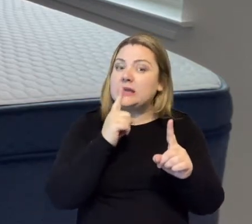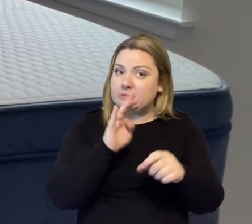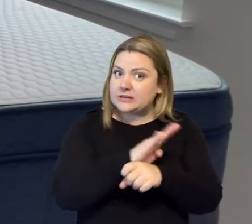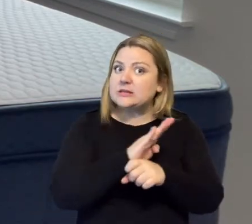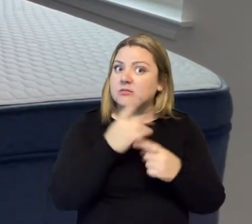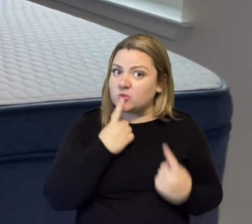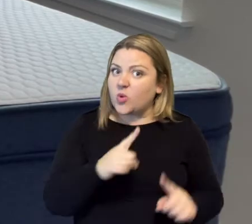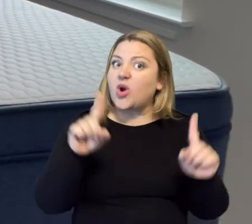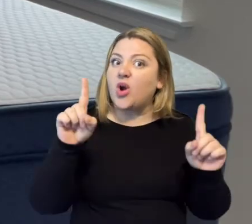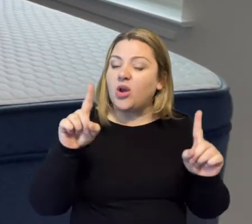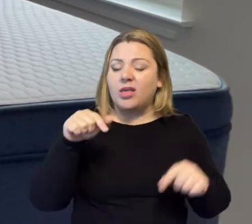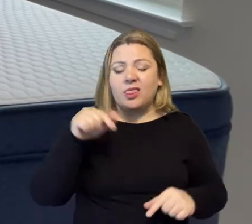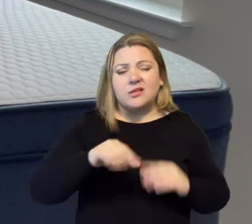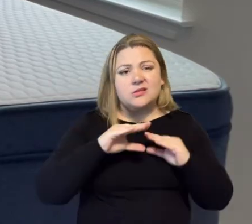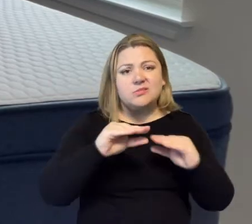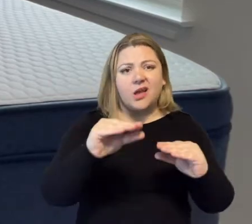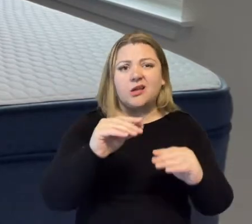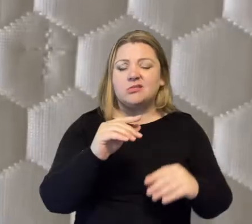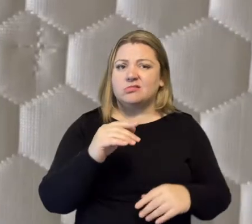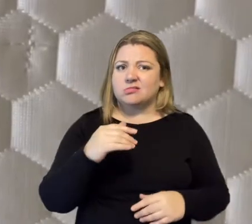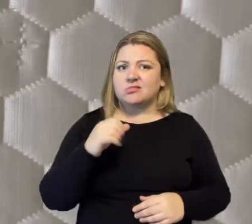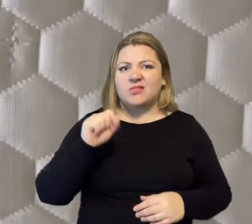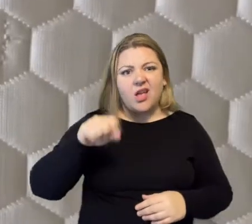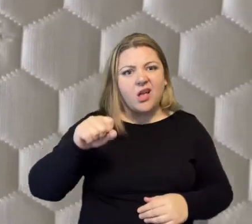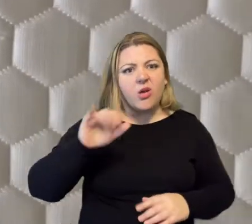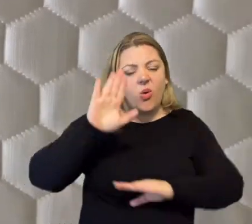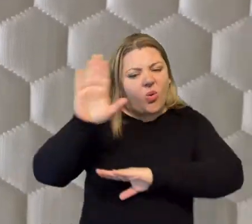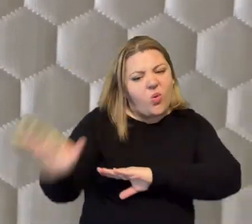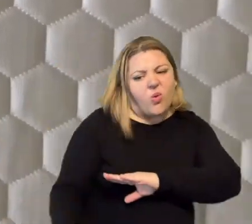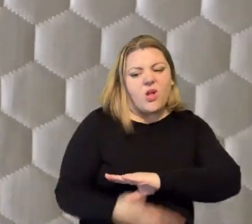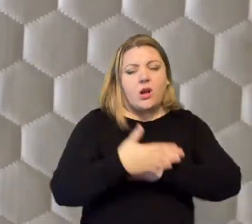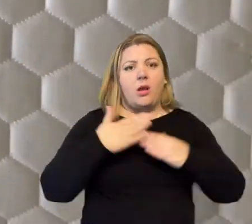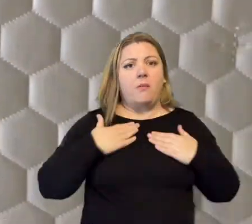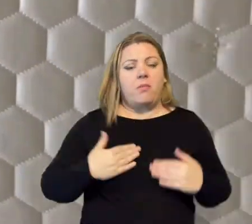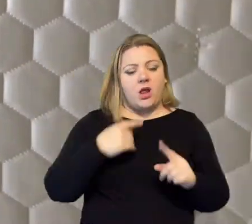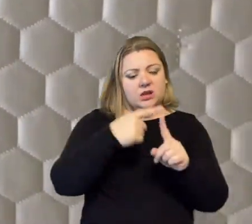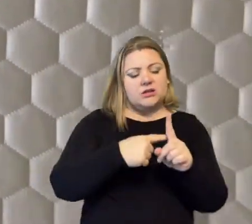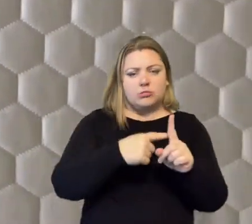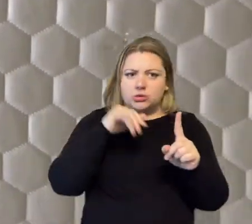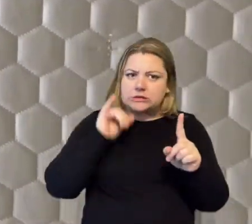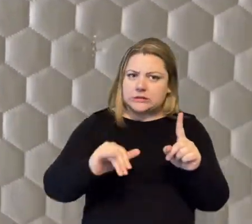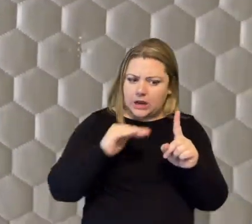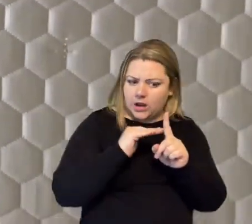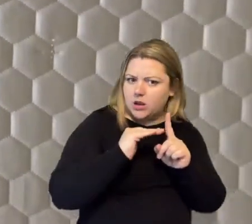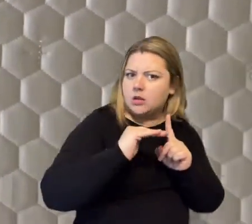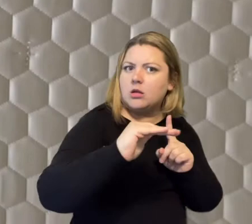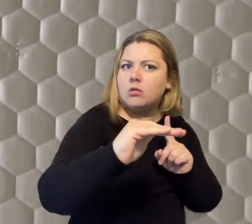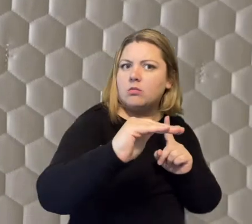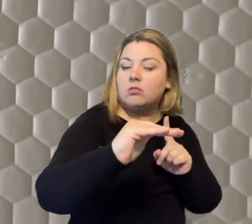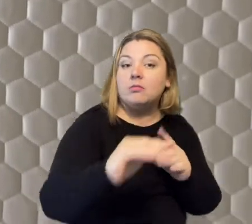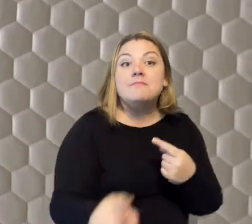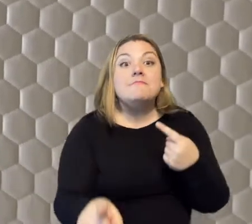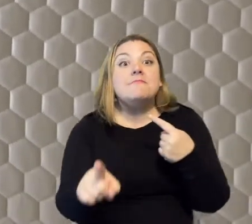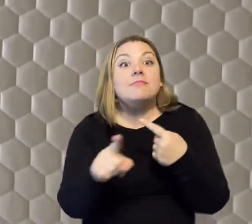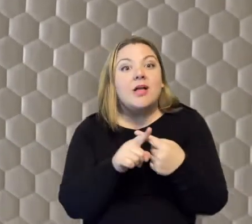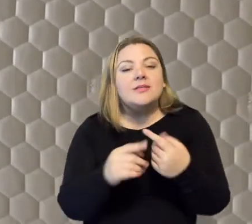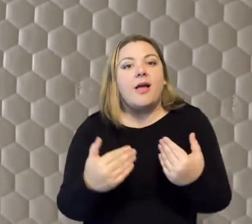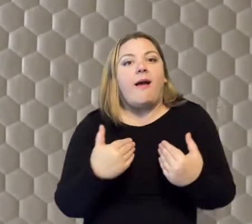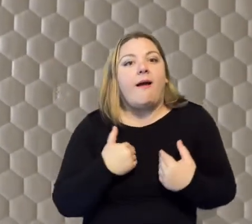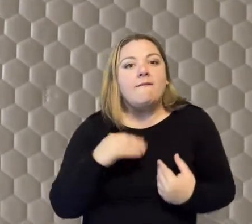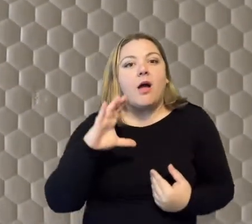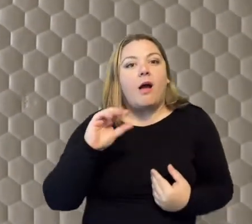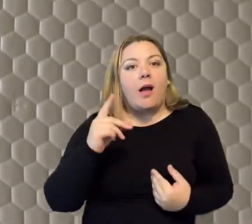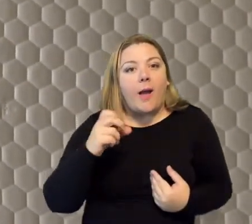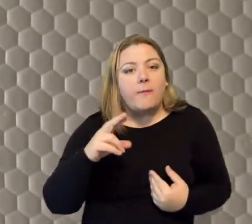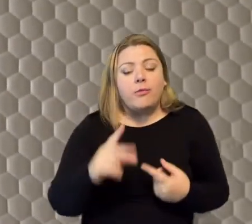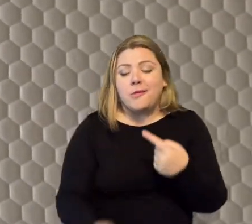great at regulating your temperature all night long. So in addition to that, there's also copper and gel infused into the foams.